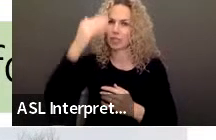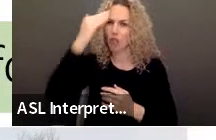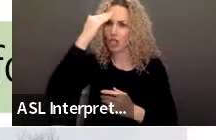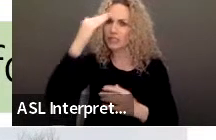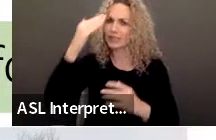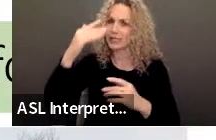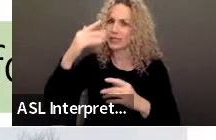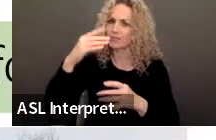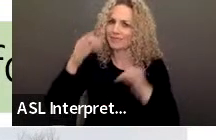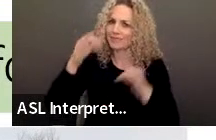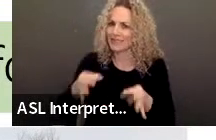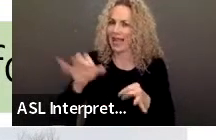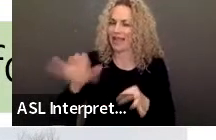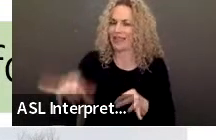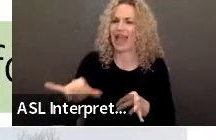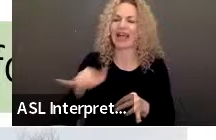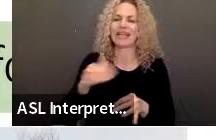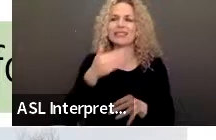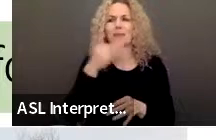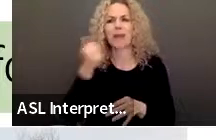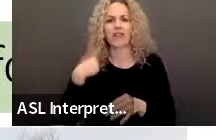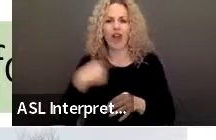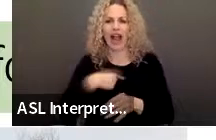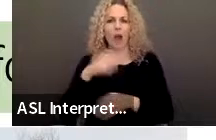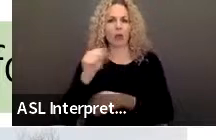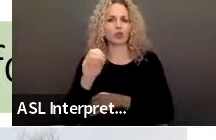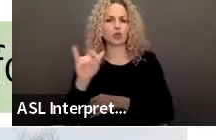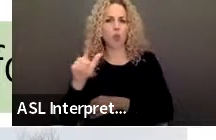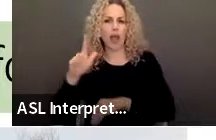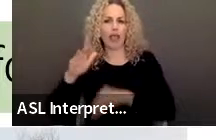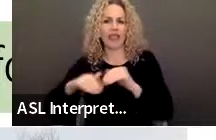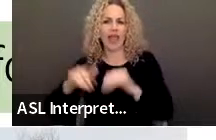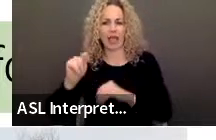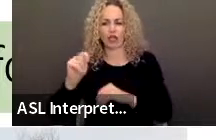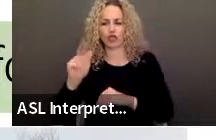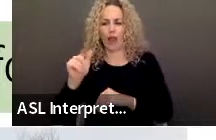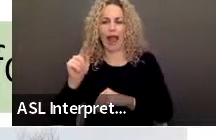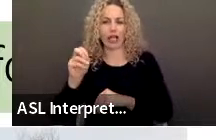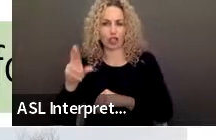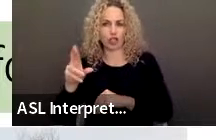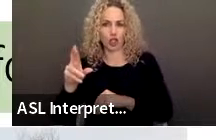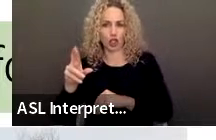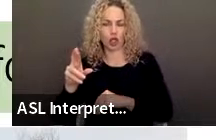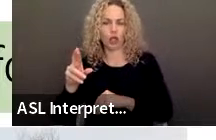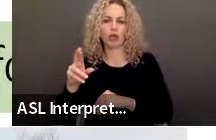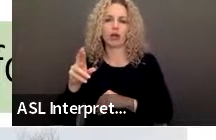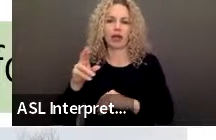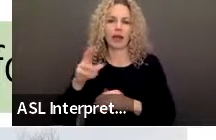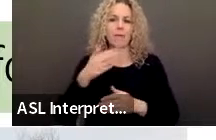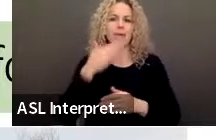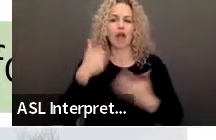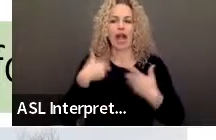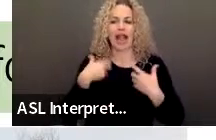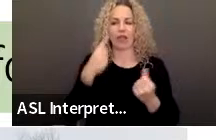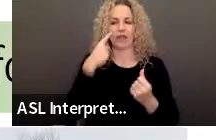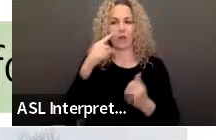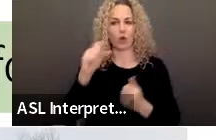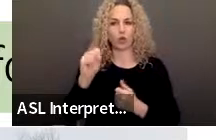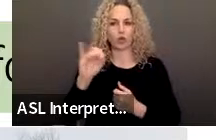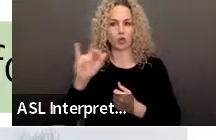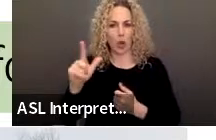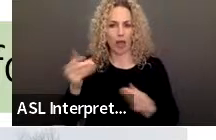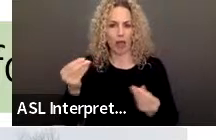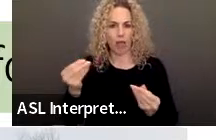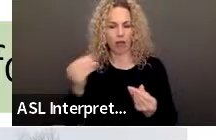largely because it's much better for our soil and the health of our soil, but also because we want